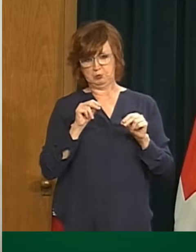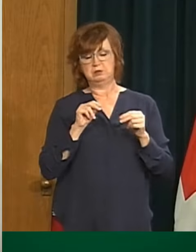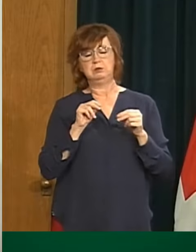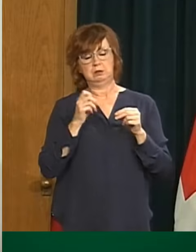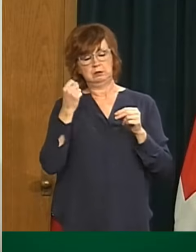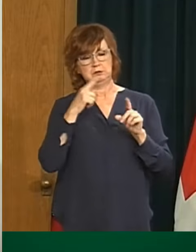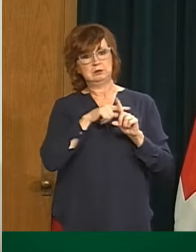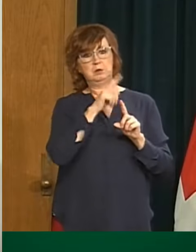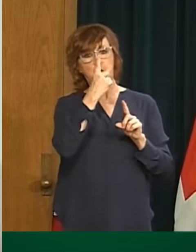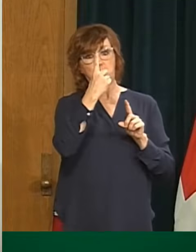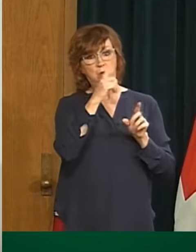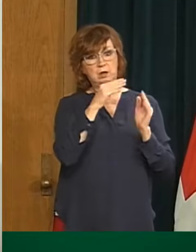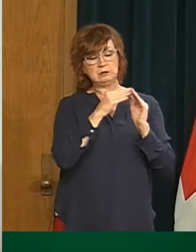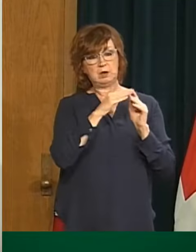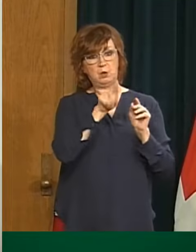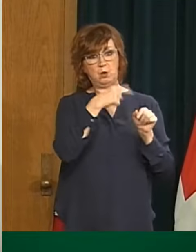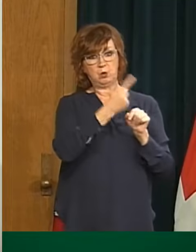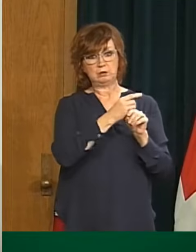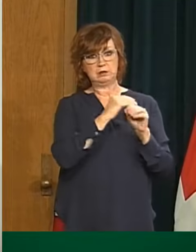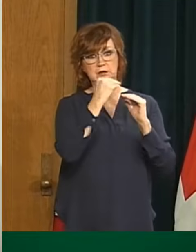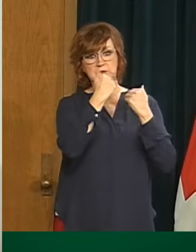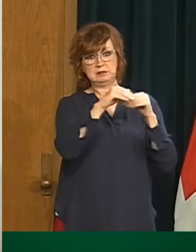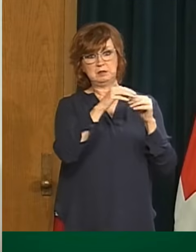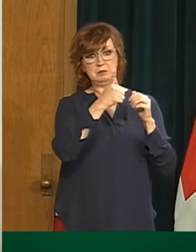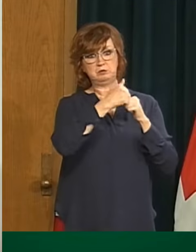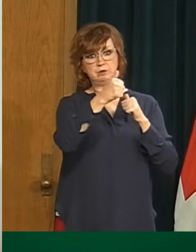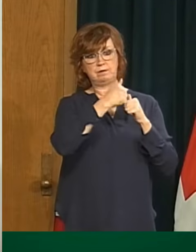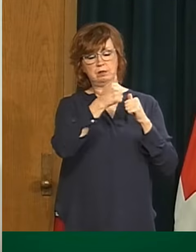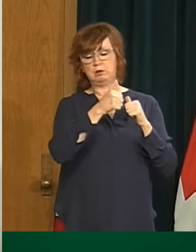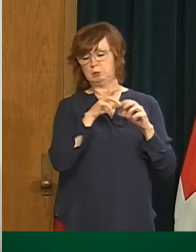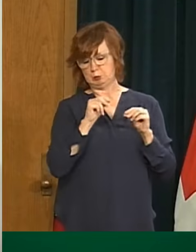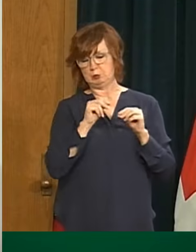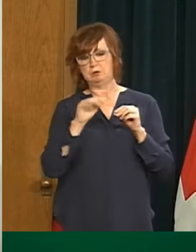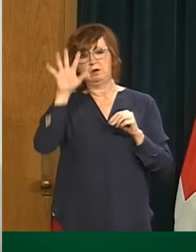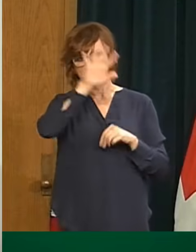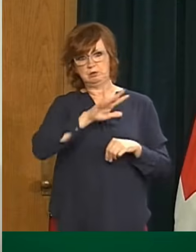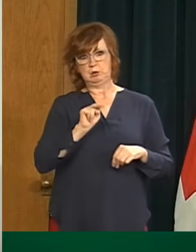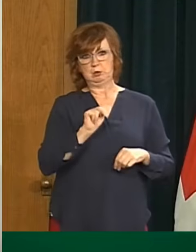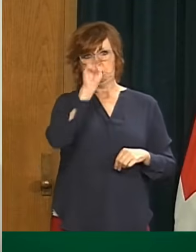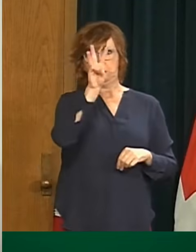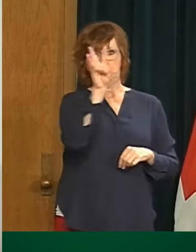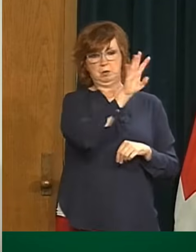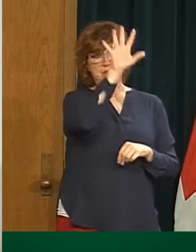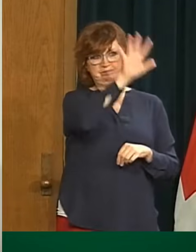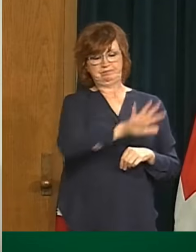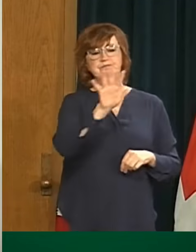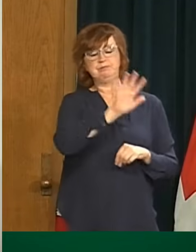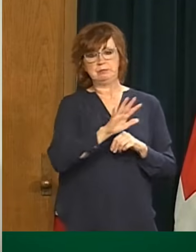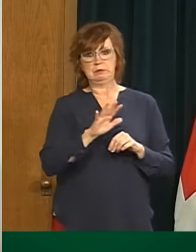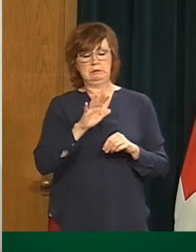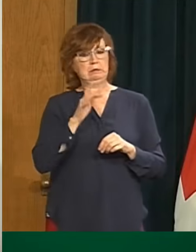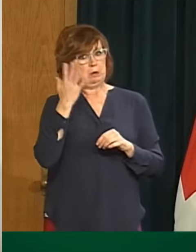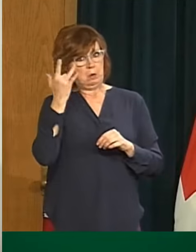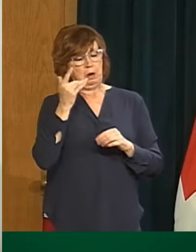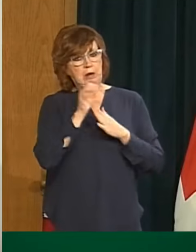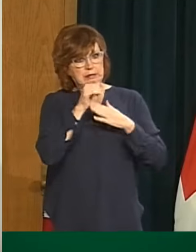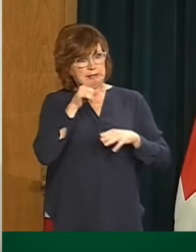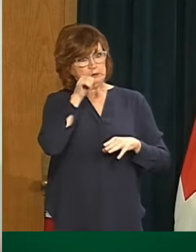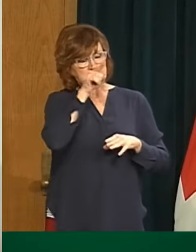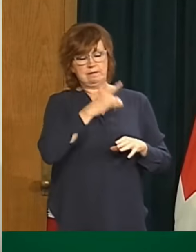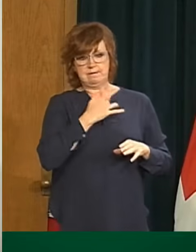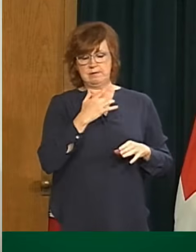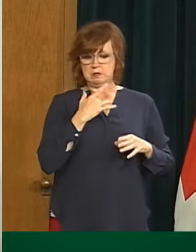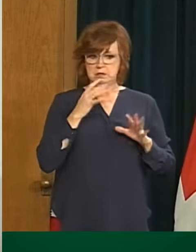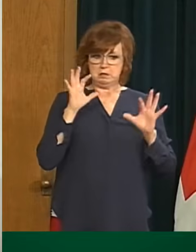Saskatchewan, where there is a strong desire by northern leadership to calm things down by limiting unnecessary travel